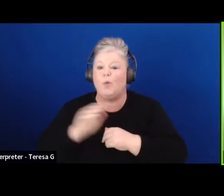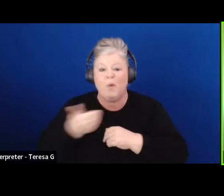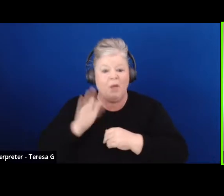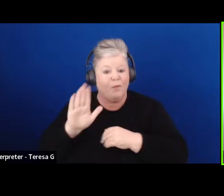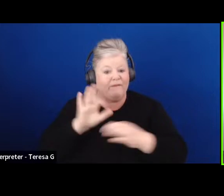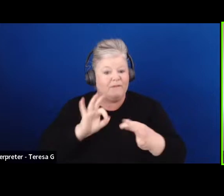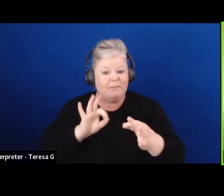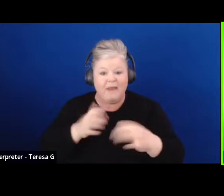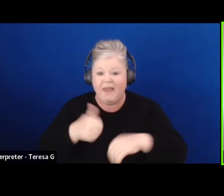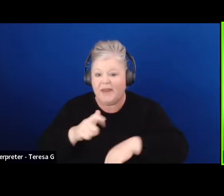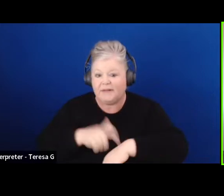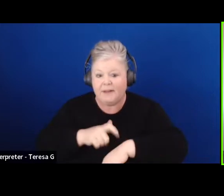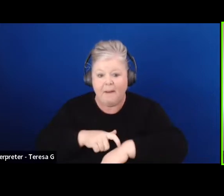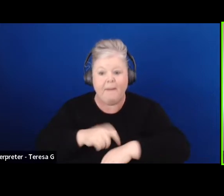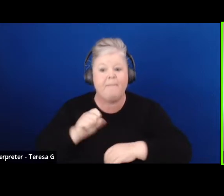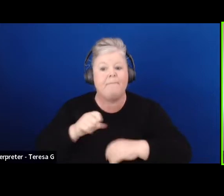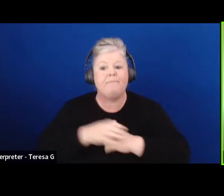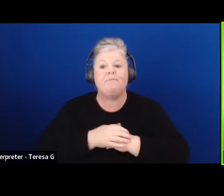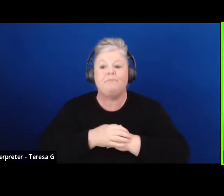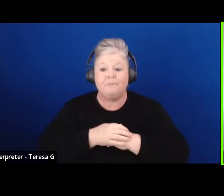time if there's other